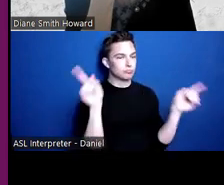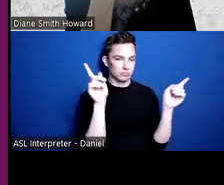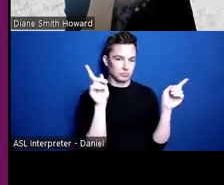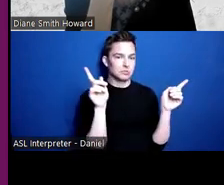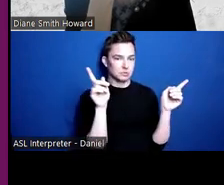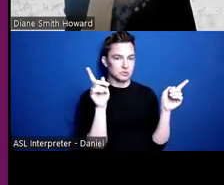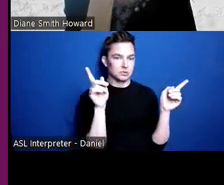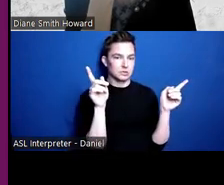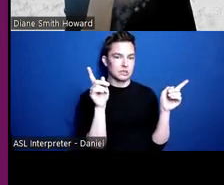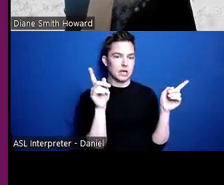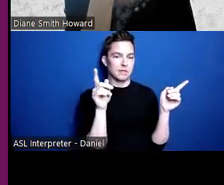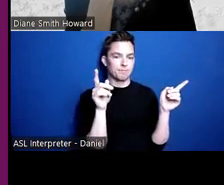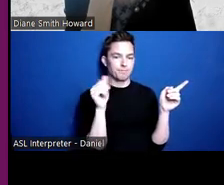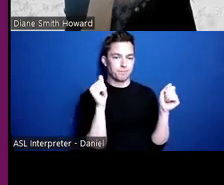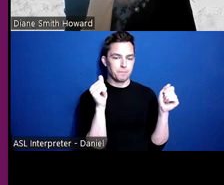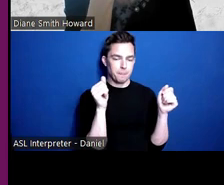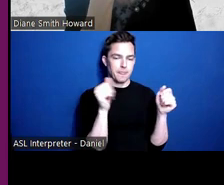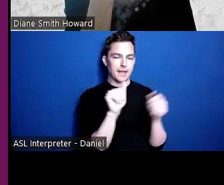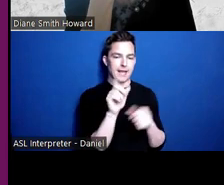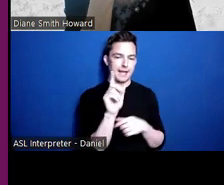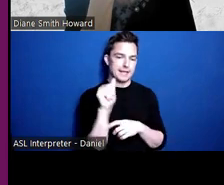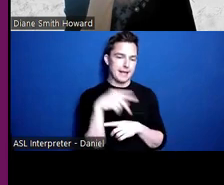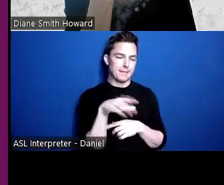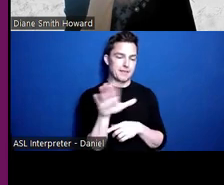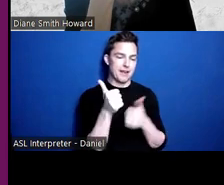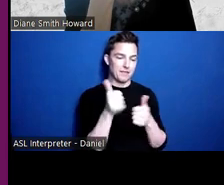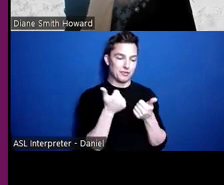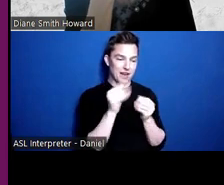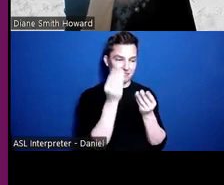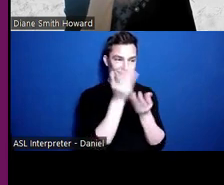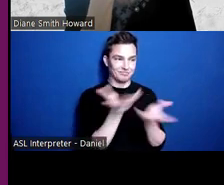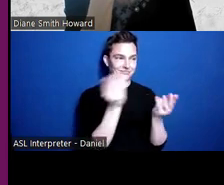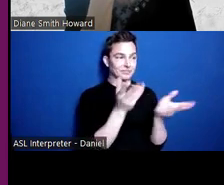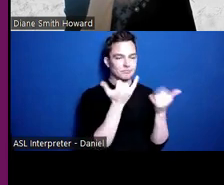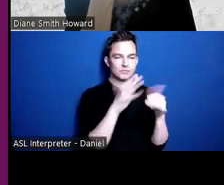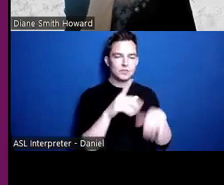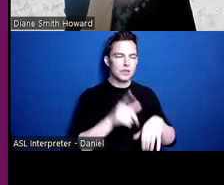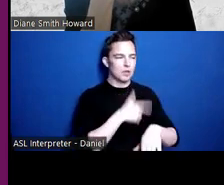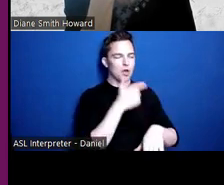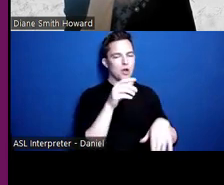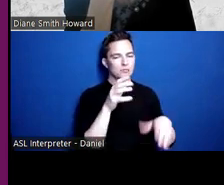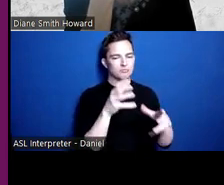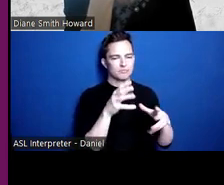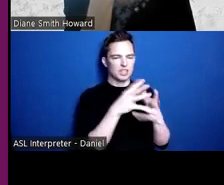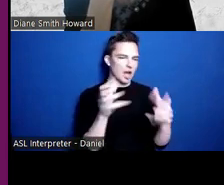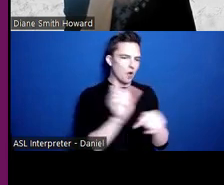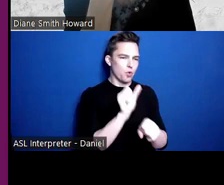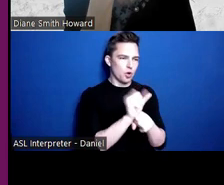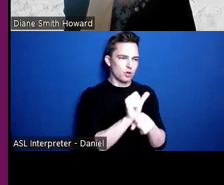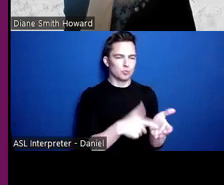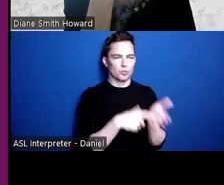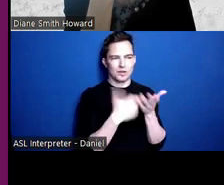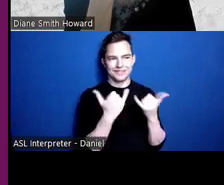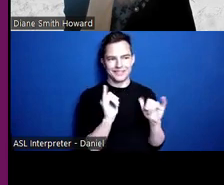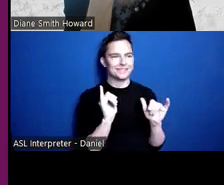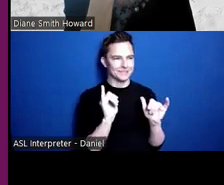and trying even in ADAP's efforts to do that, we still have a long way of going in terms of getting people to